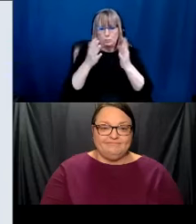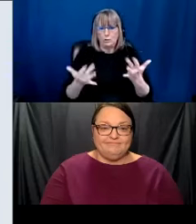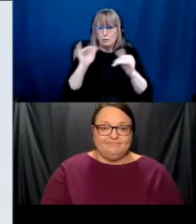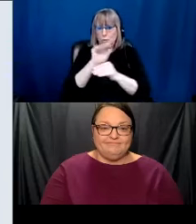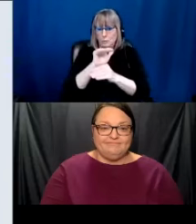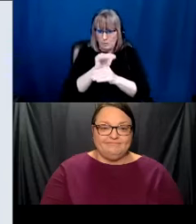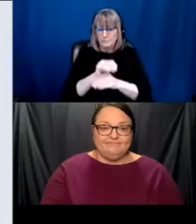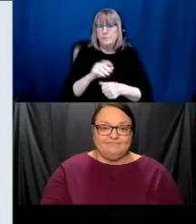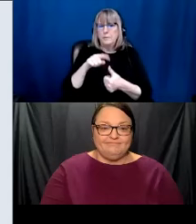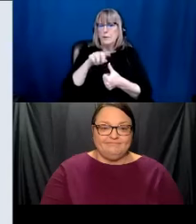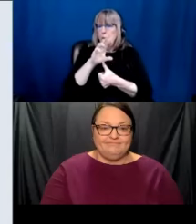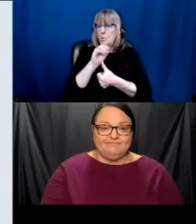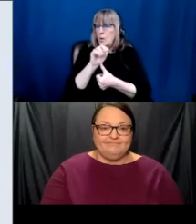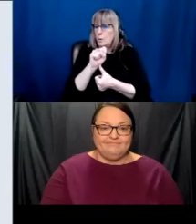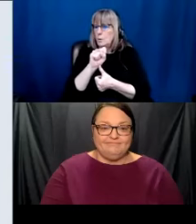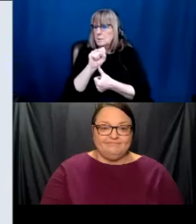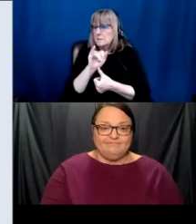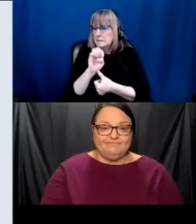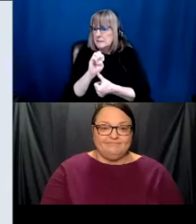Tenemos a Megan y a Sharon